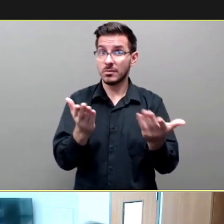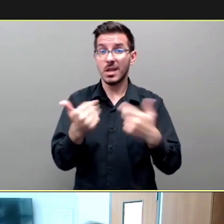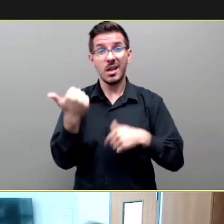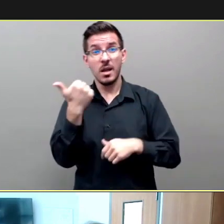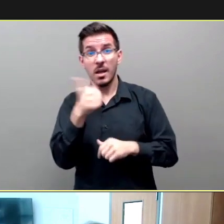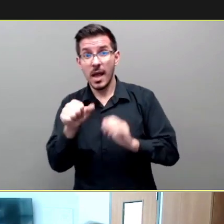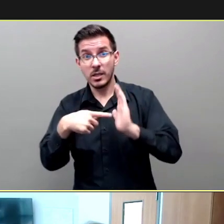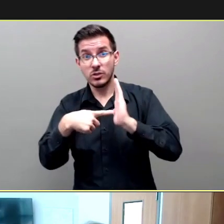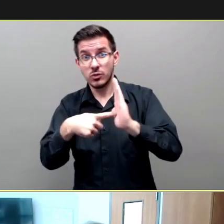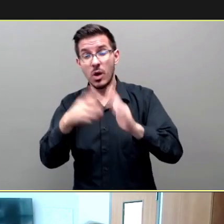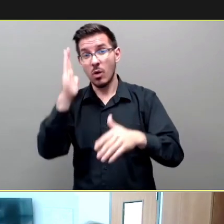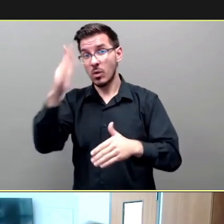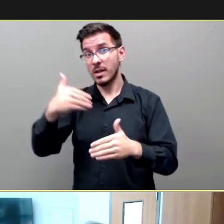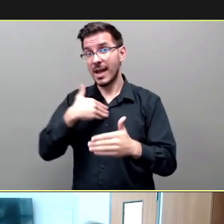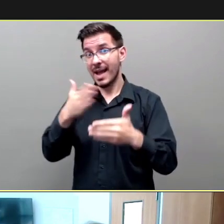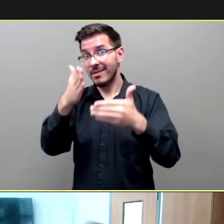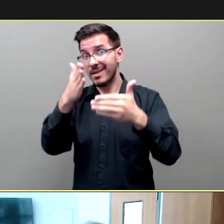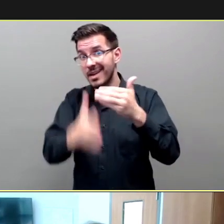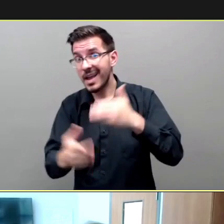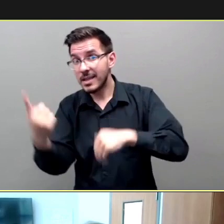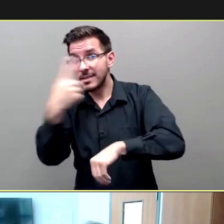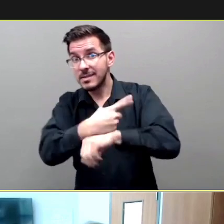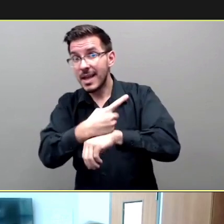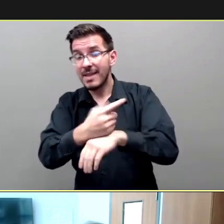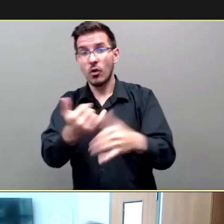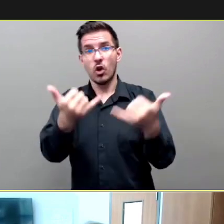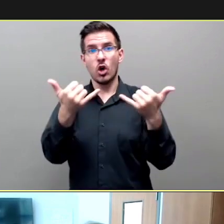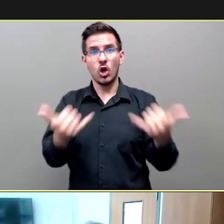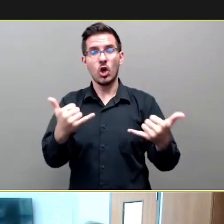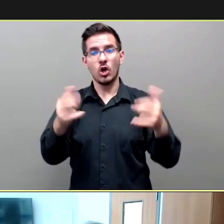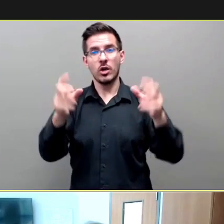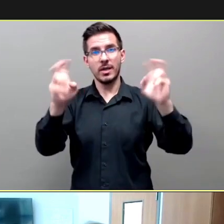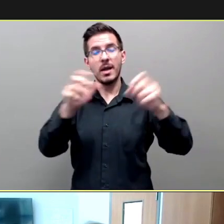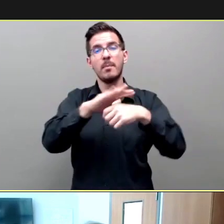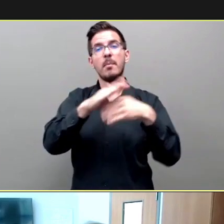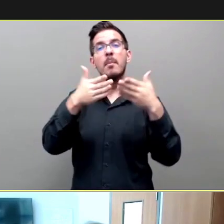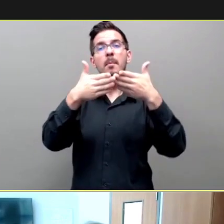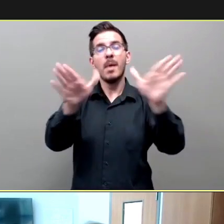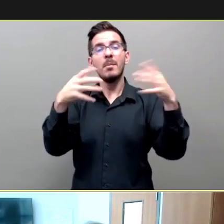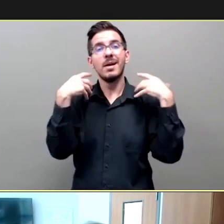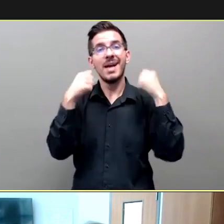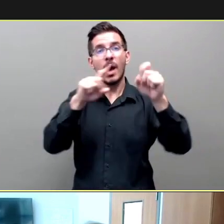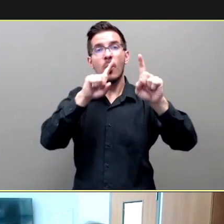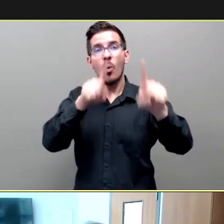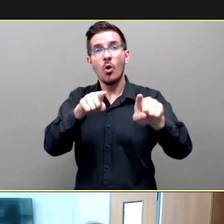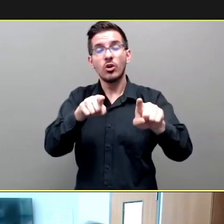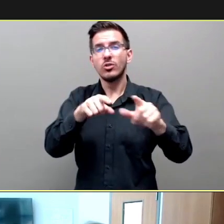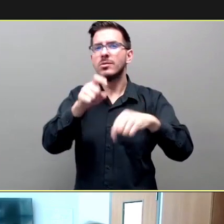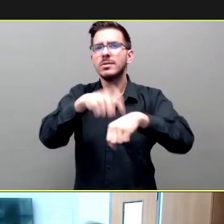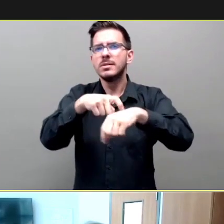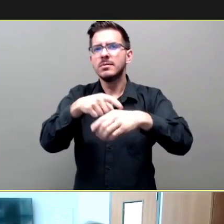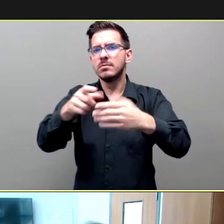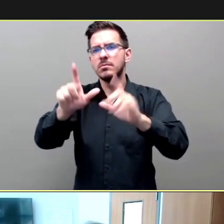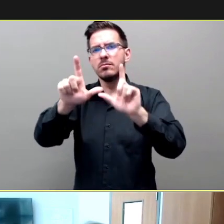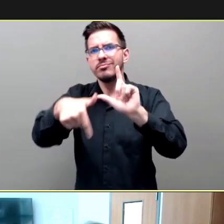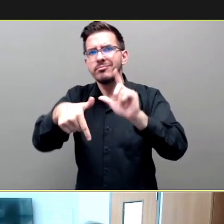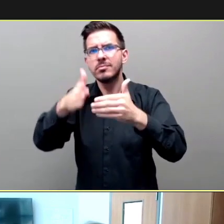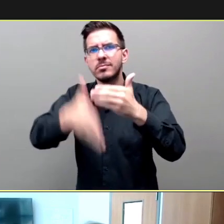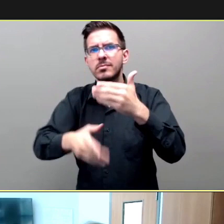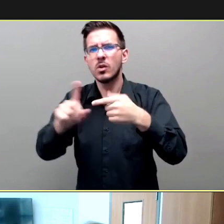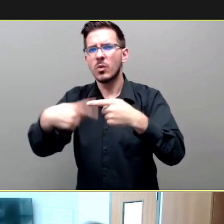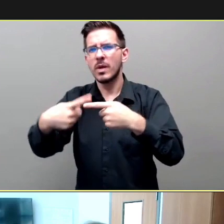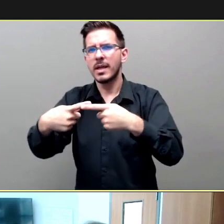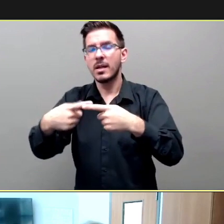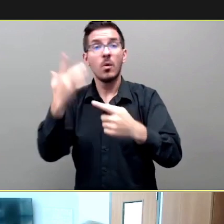end date to the current COVID public health order? Because I was just thinking about that because the governor of